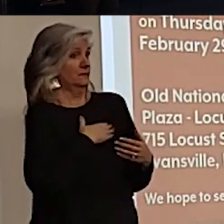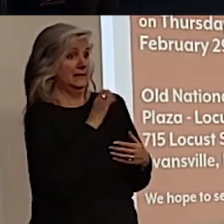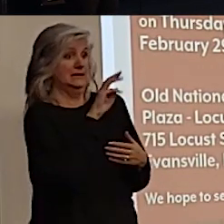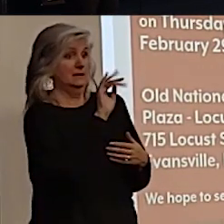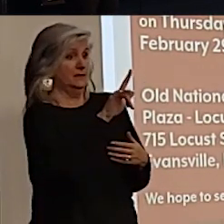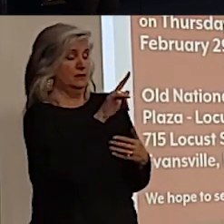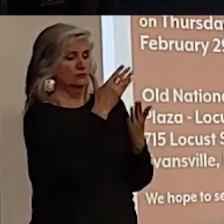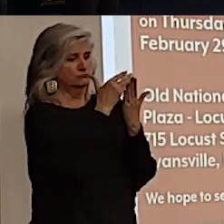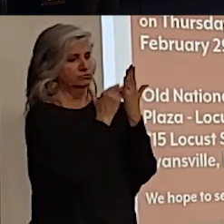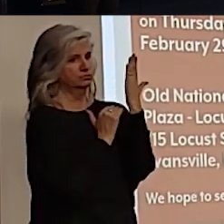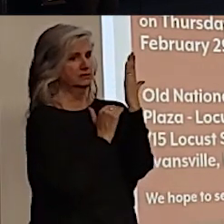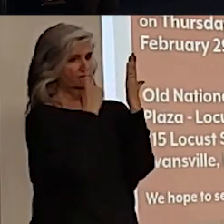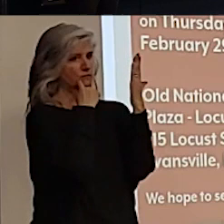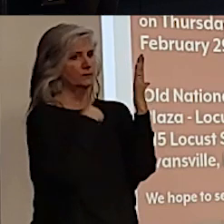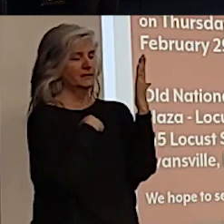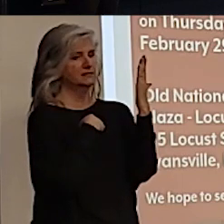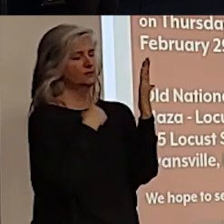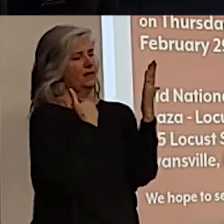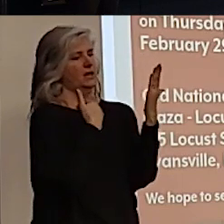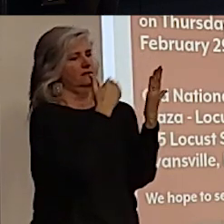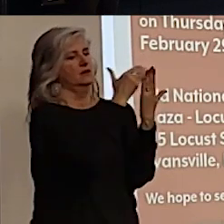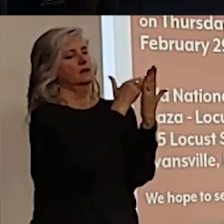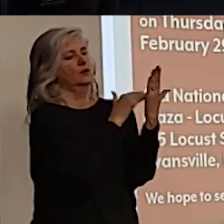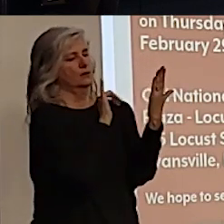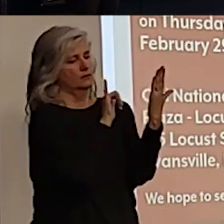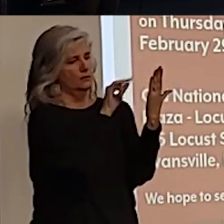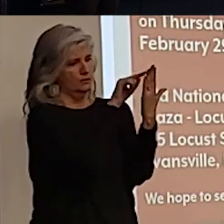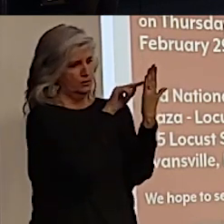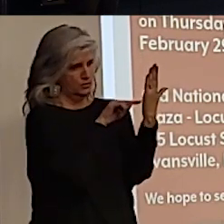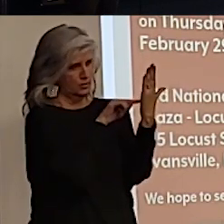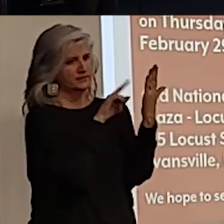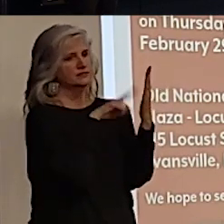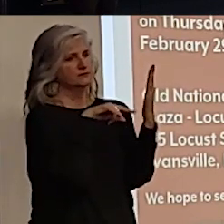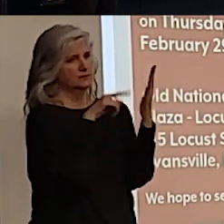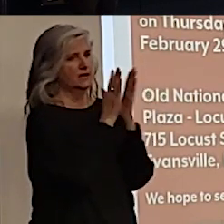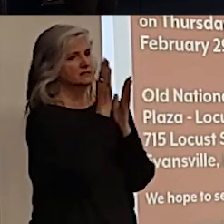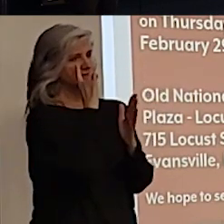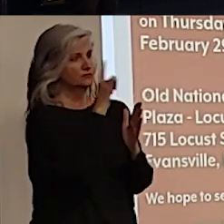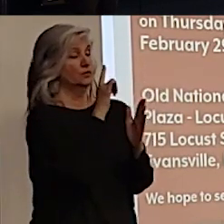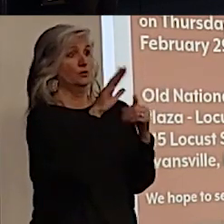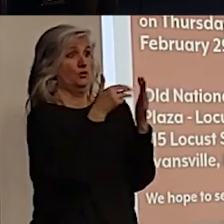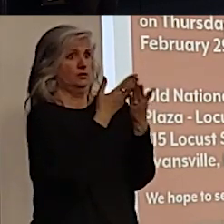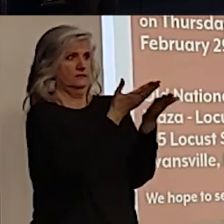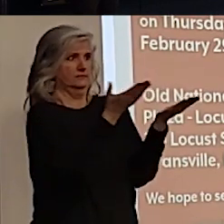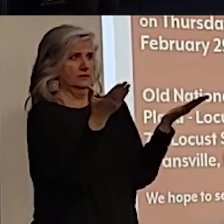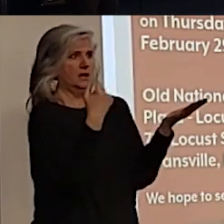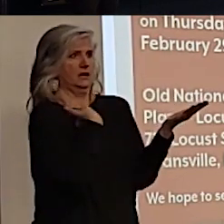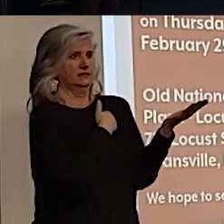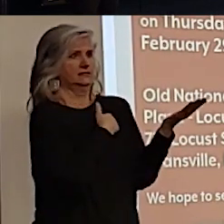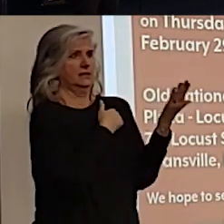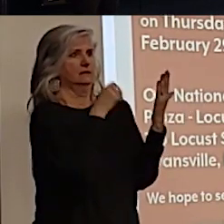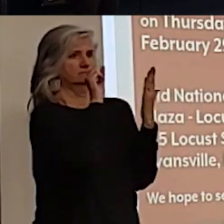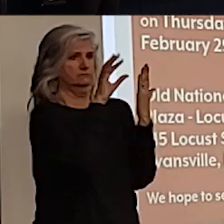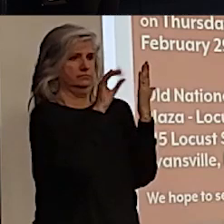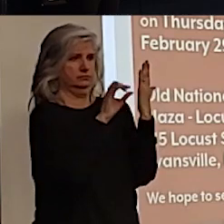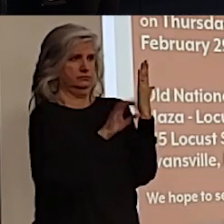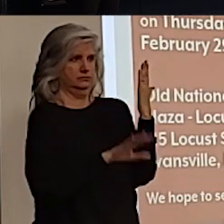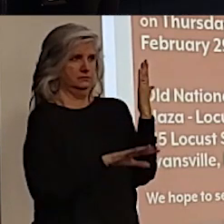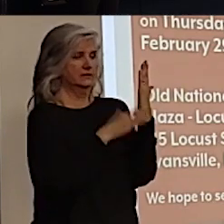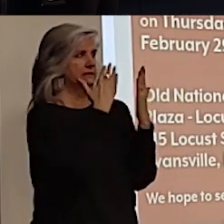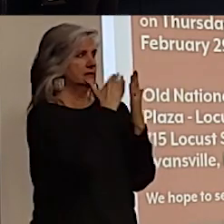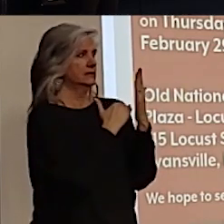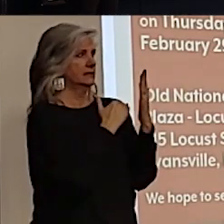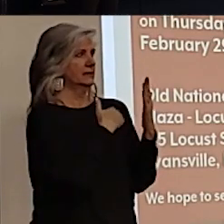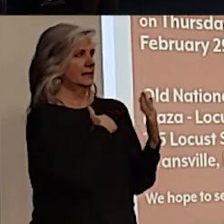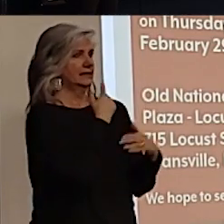and write a list so that I have something concrete like that, all of us can say these things, and then